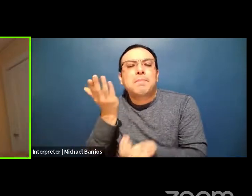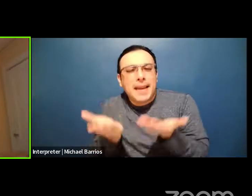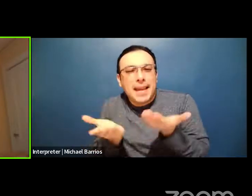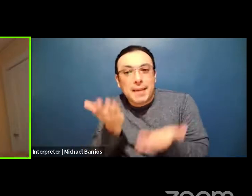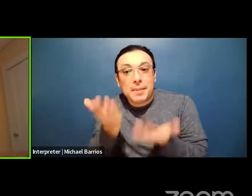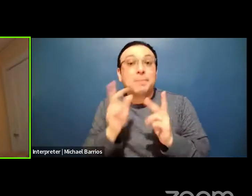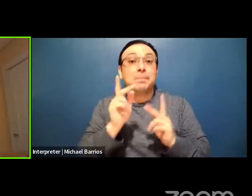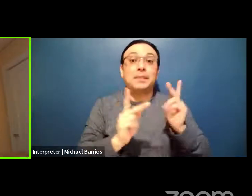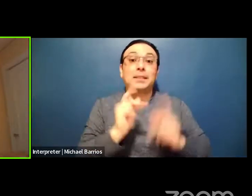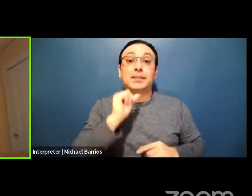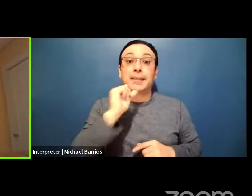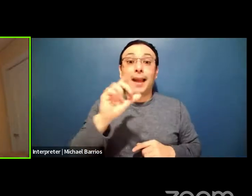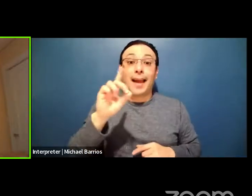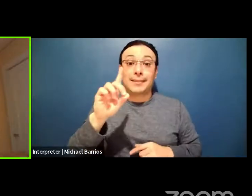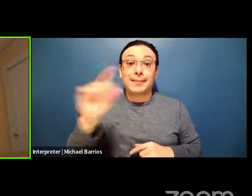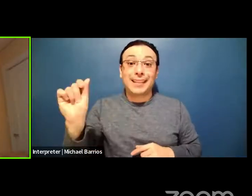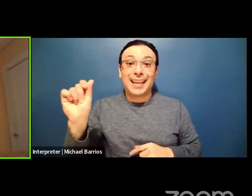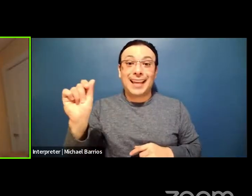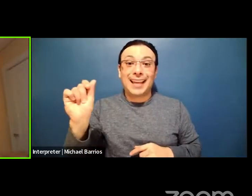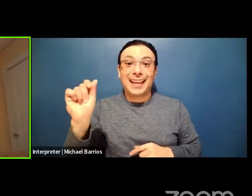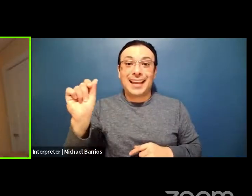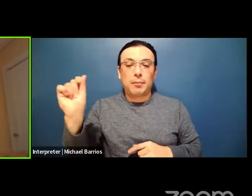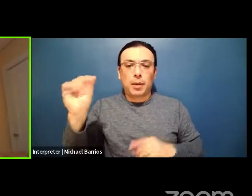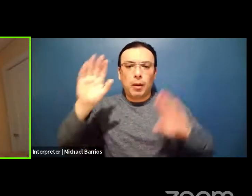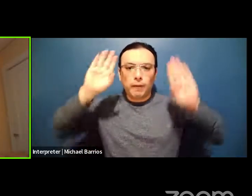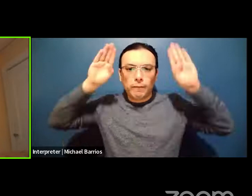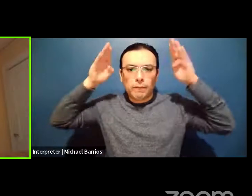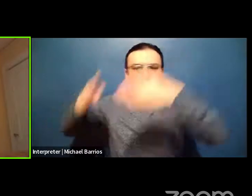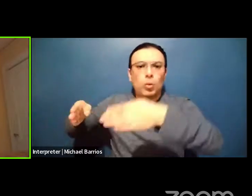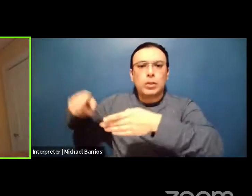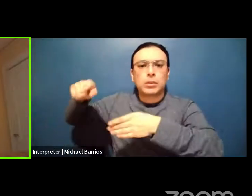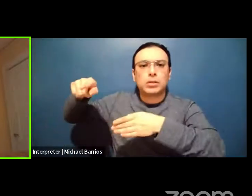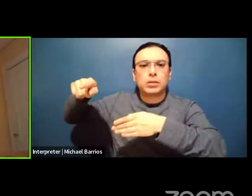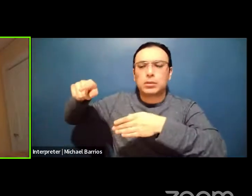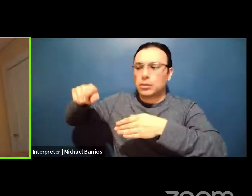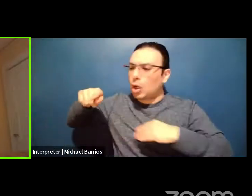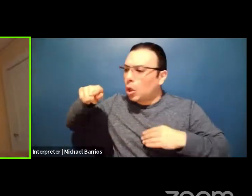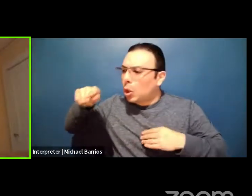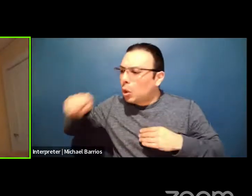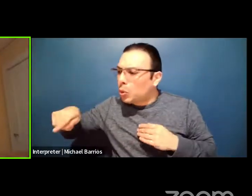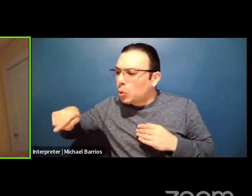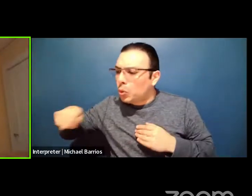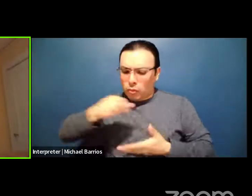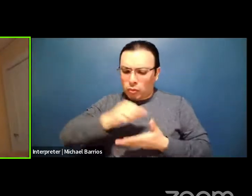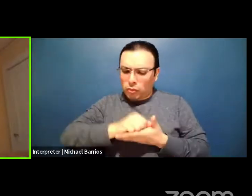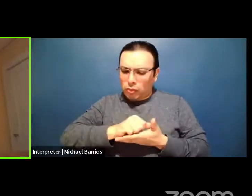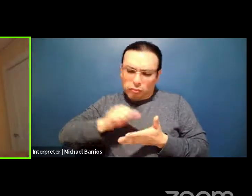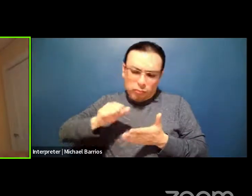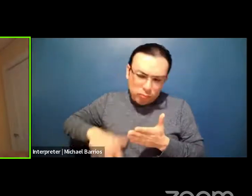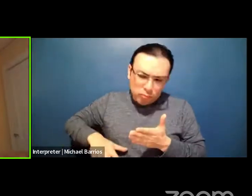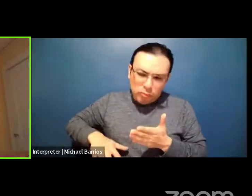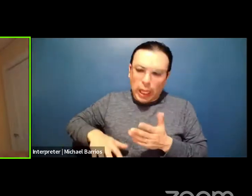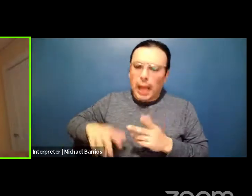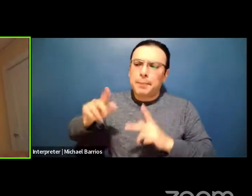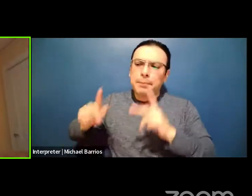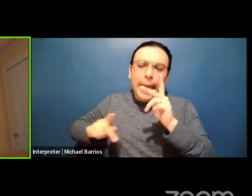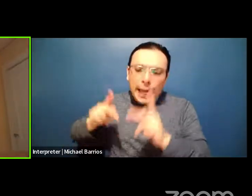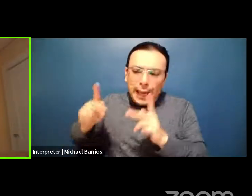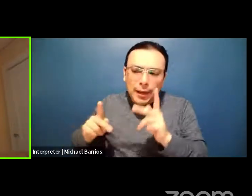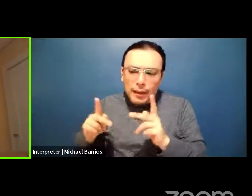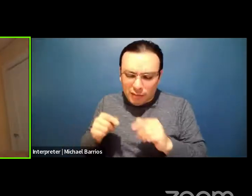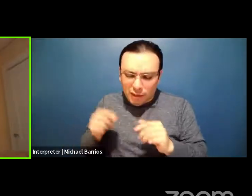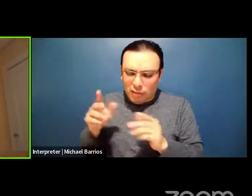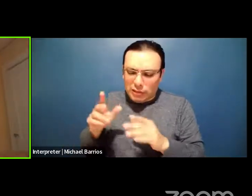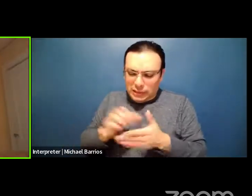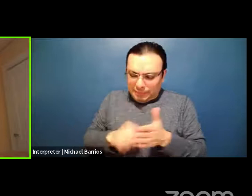people at the center of the conversation. It would have placed disabled people in the position of